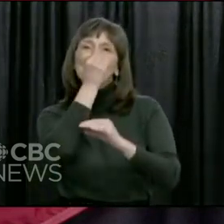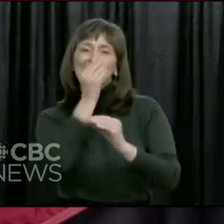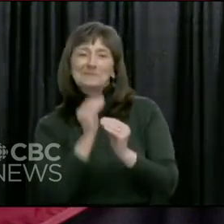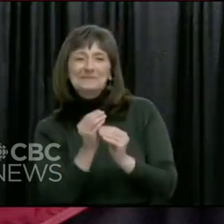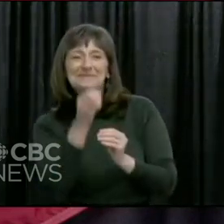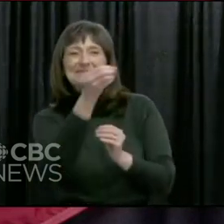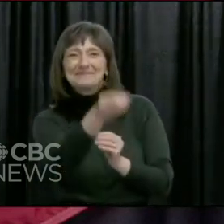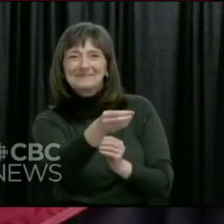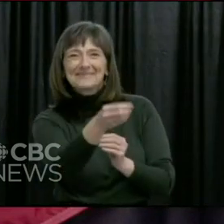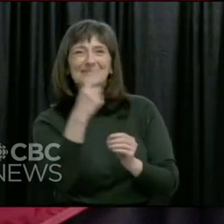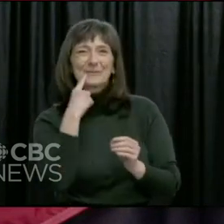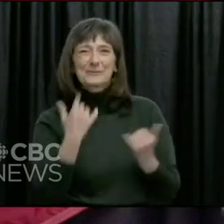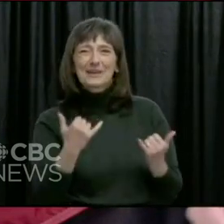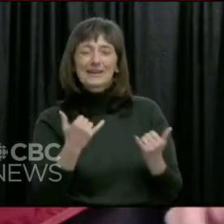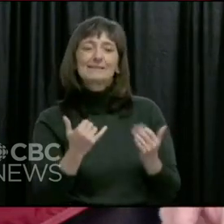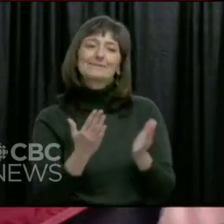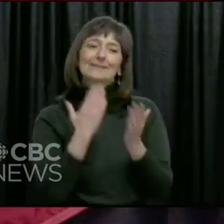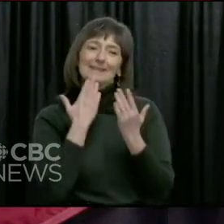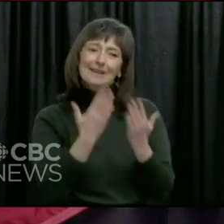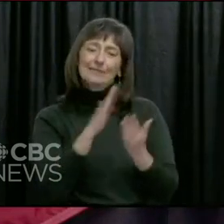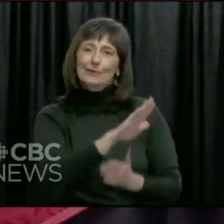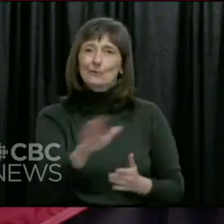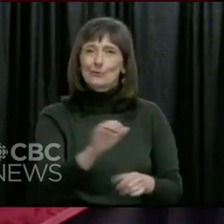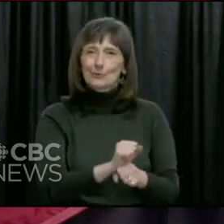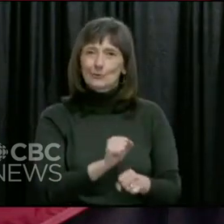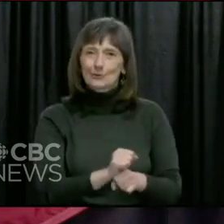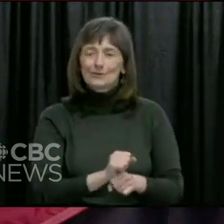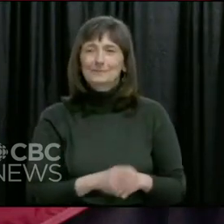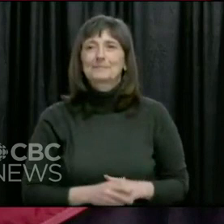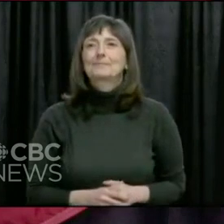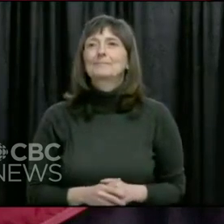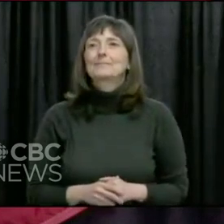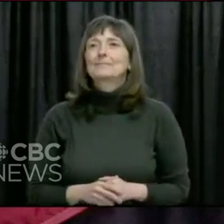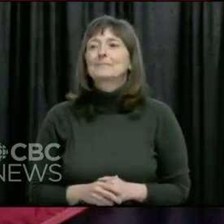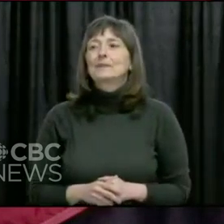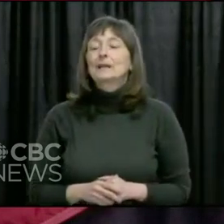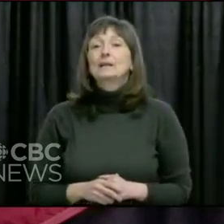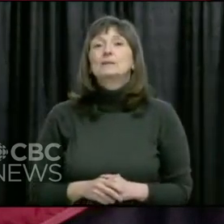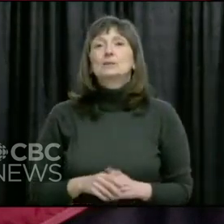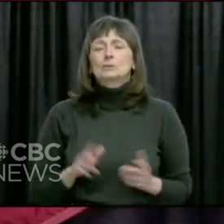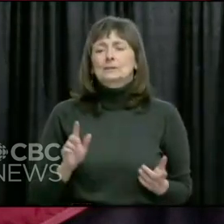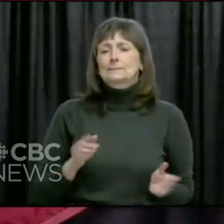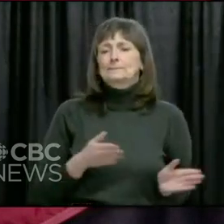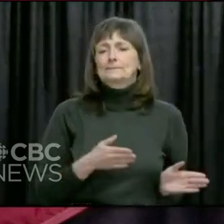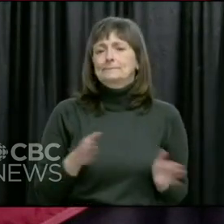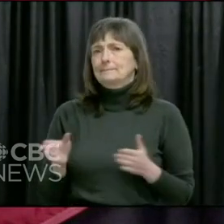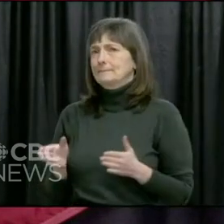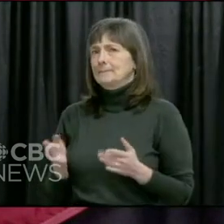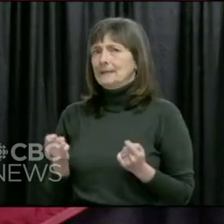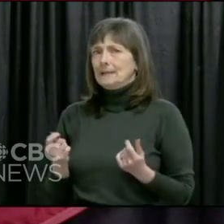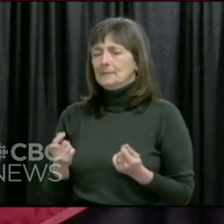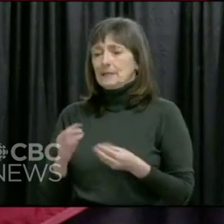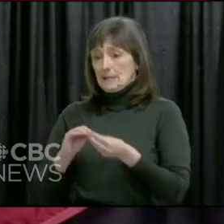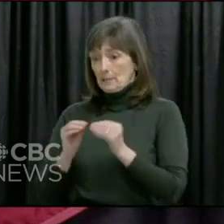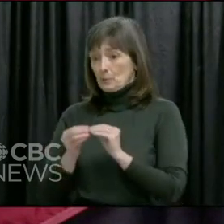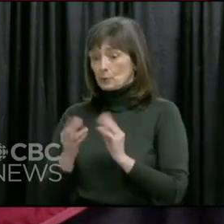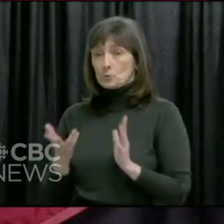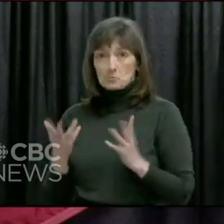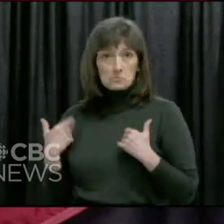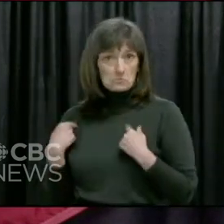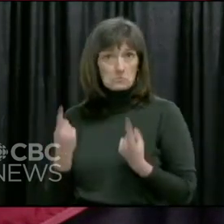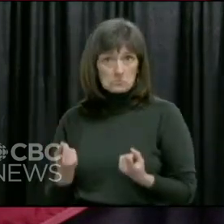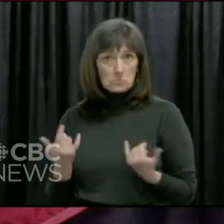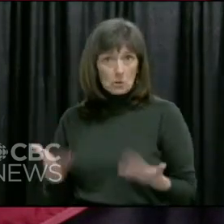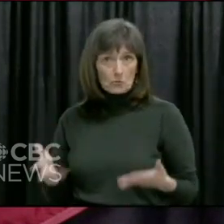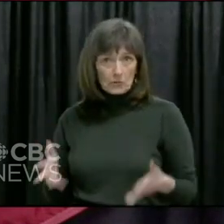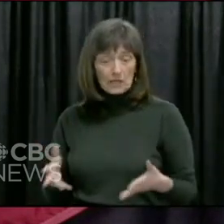efforts. We thank you. So if we just switch gears for a moment or two about today's numbers, Dr. Fitzgerald has